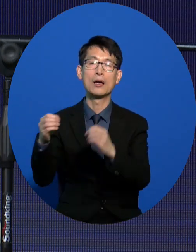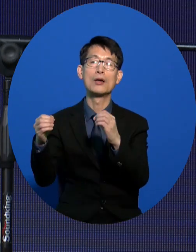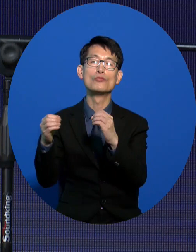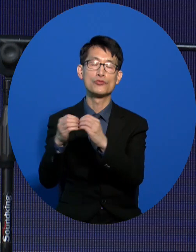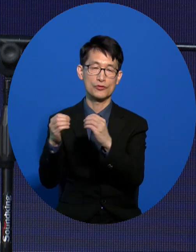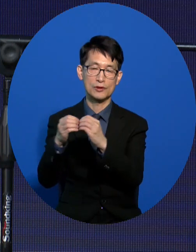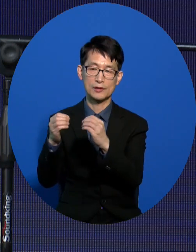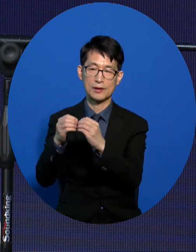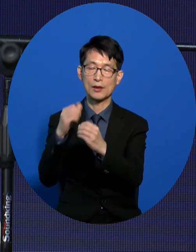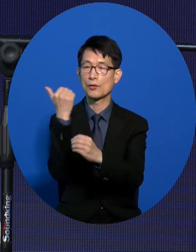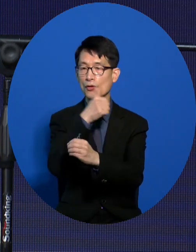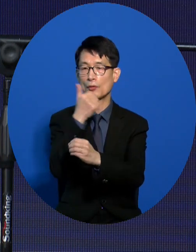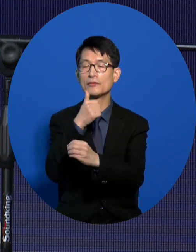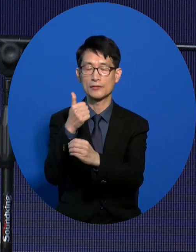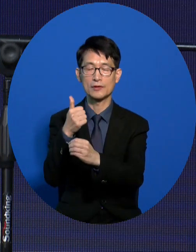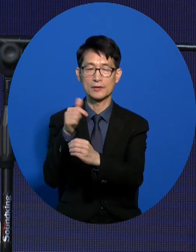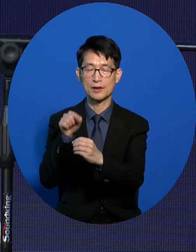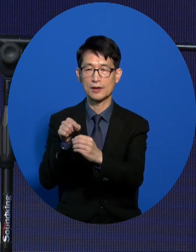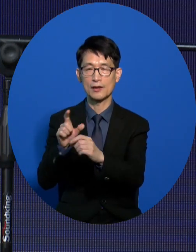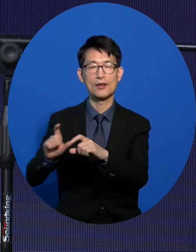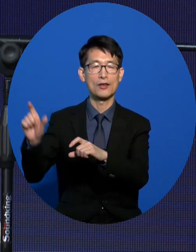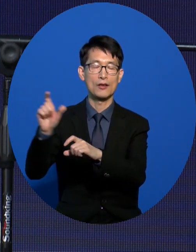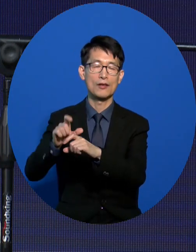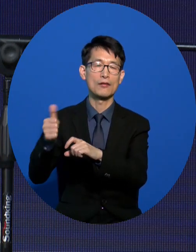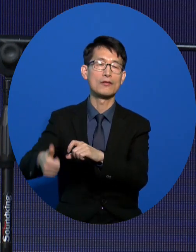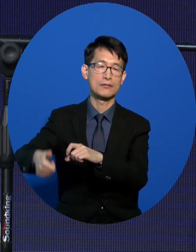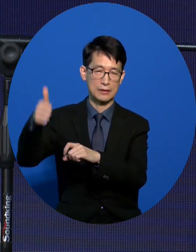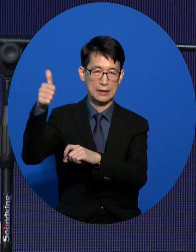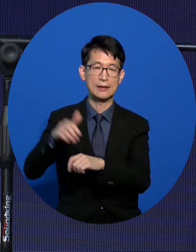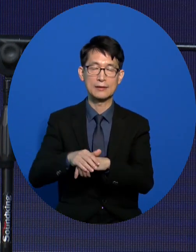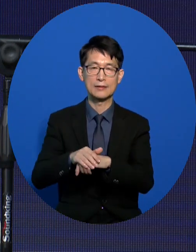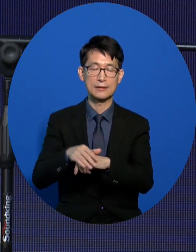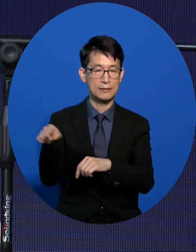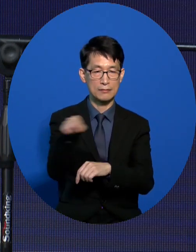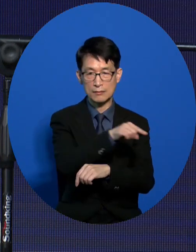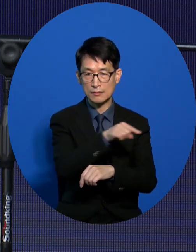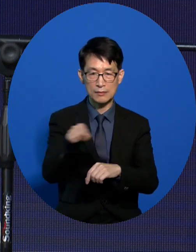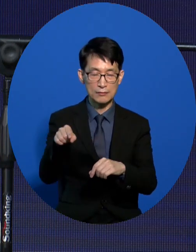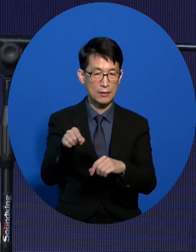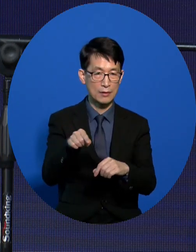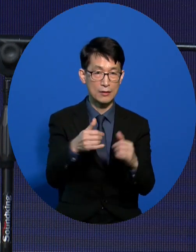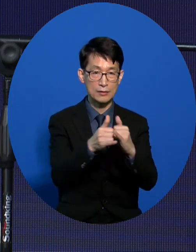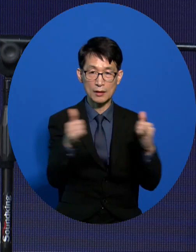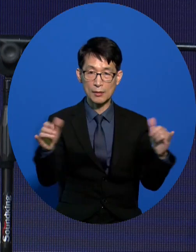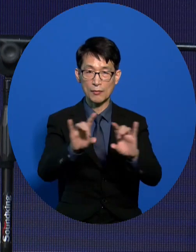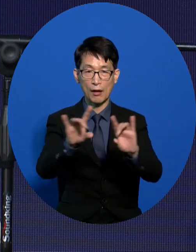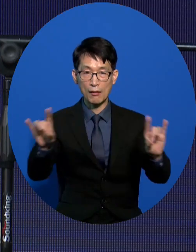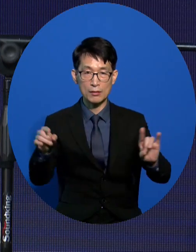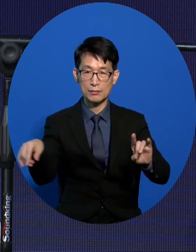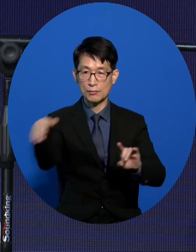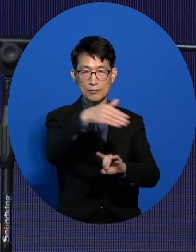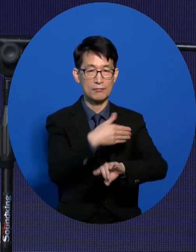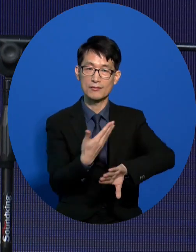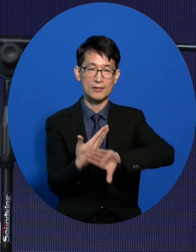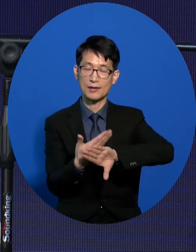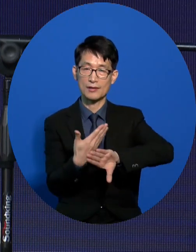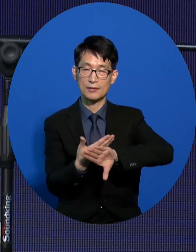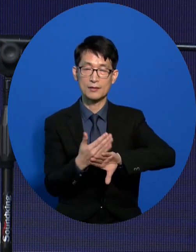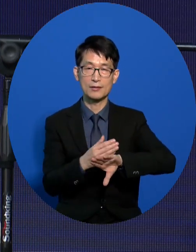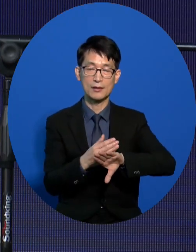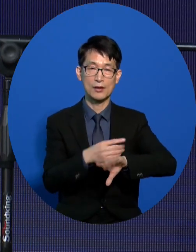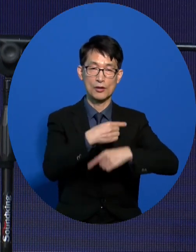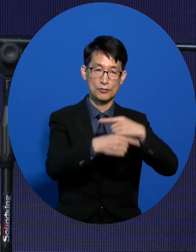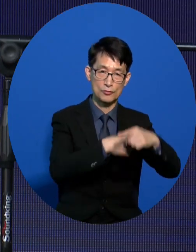high school education and the formal education institutions, then they would prefer the text